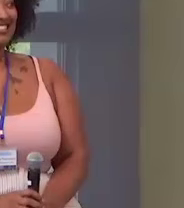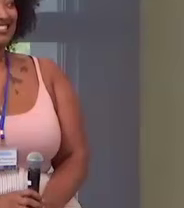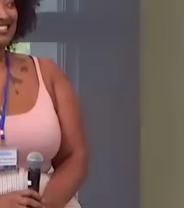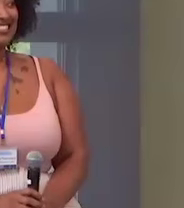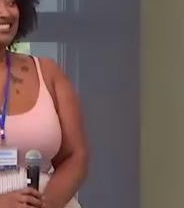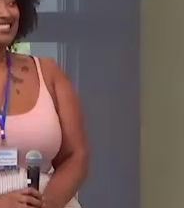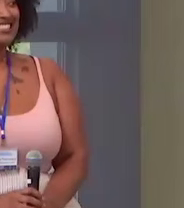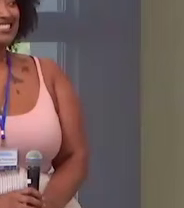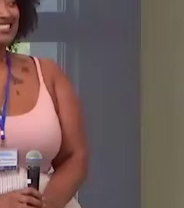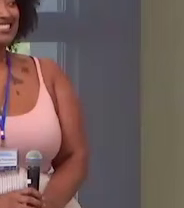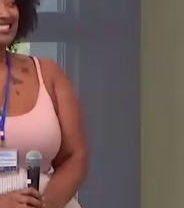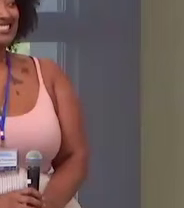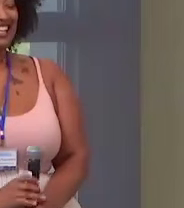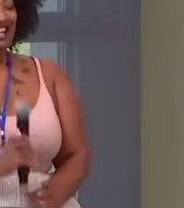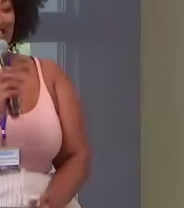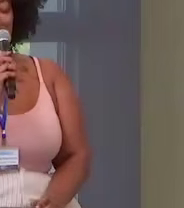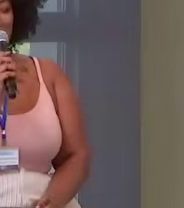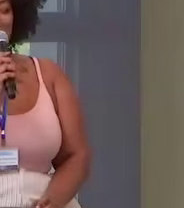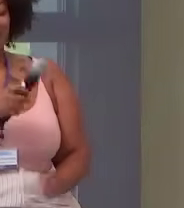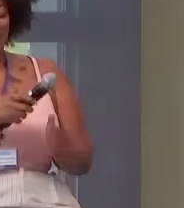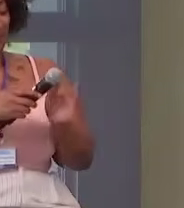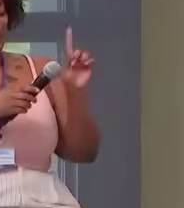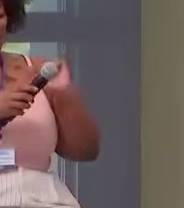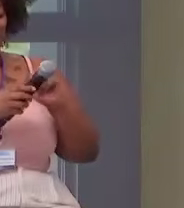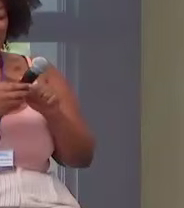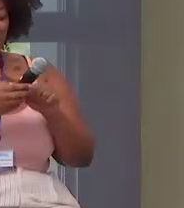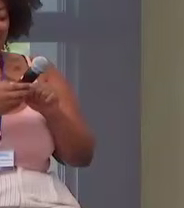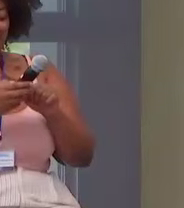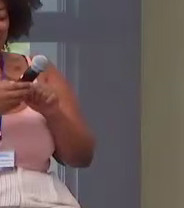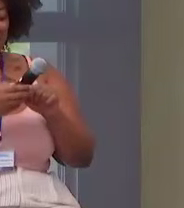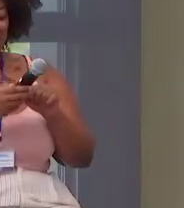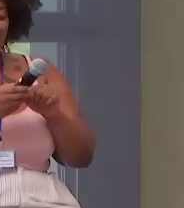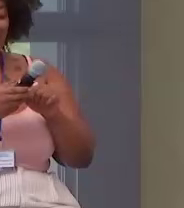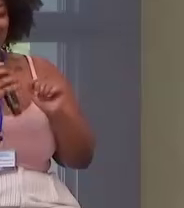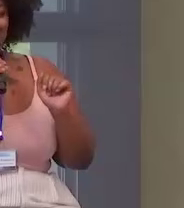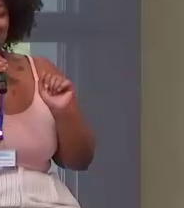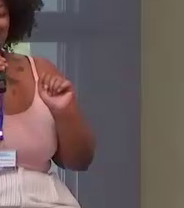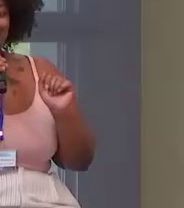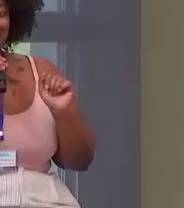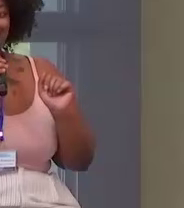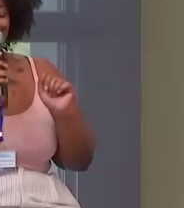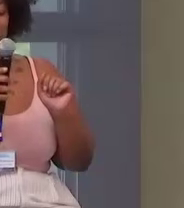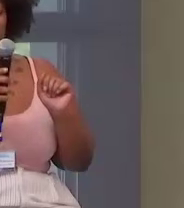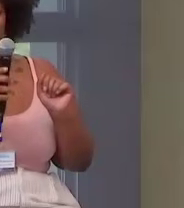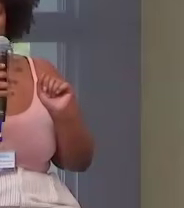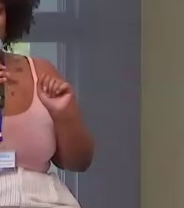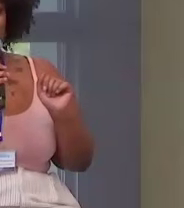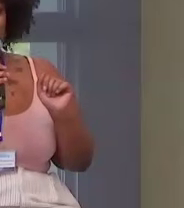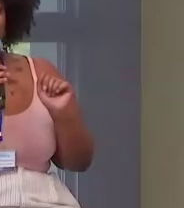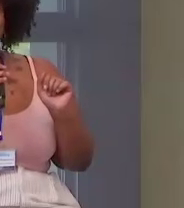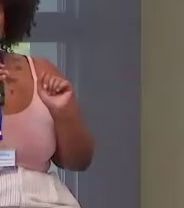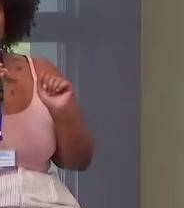like to take a moment and introduce yourself? Sure. You're going to. Okay. Hello.